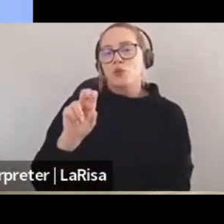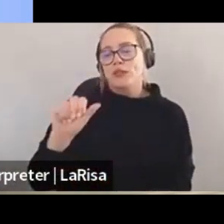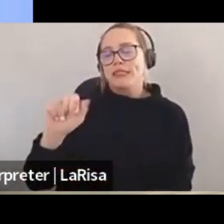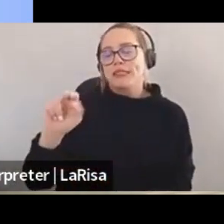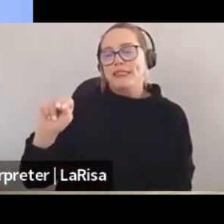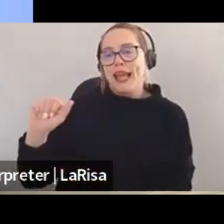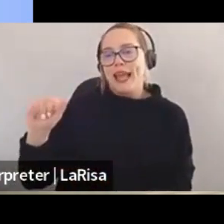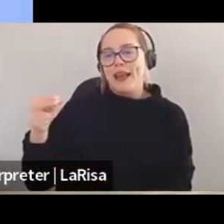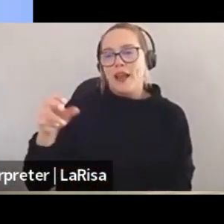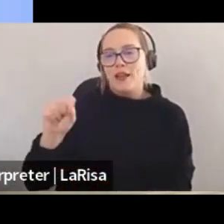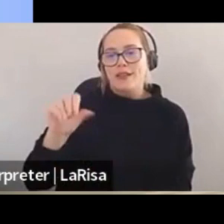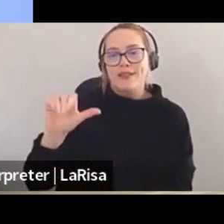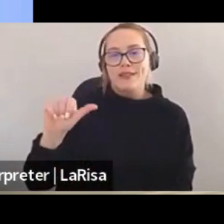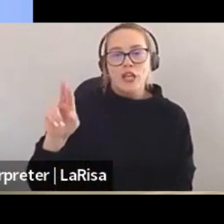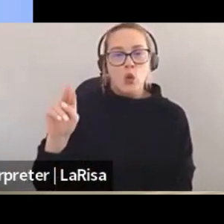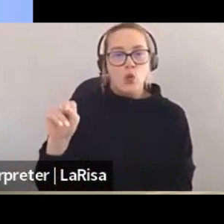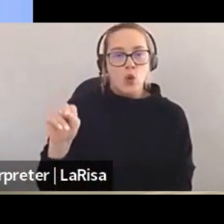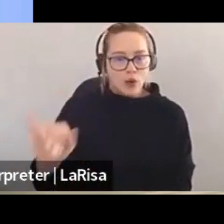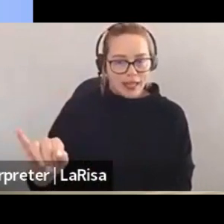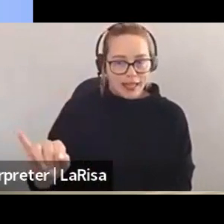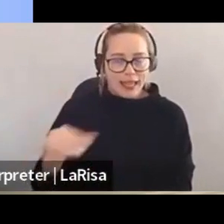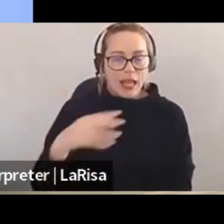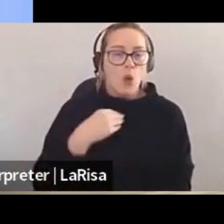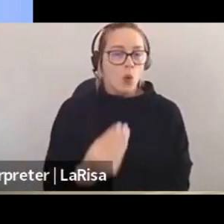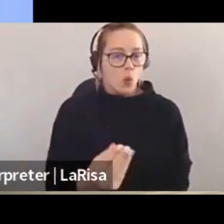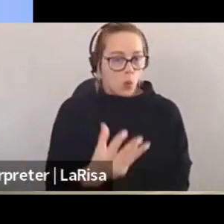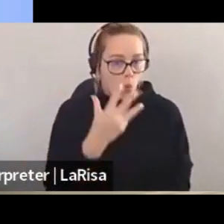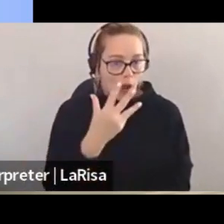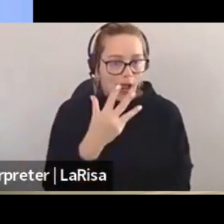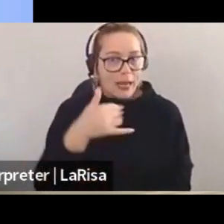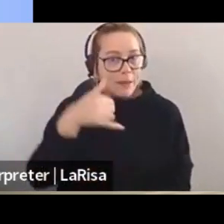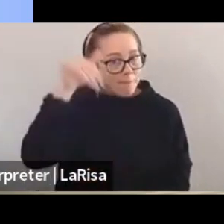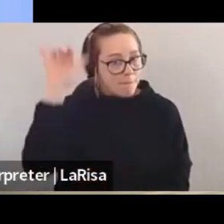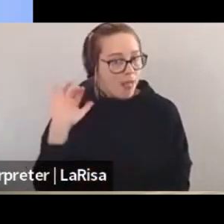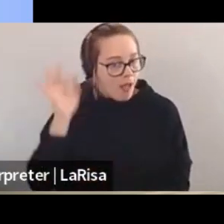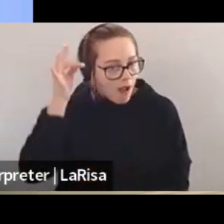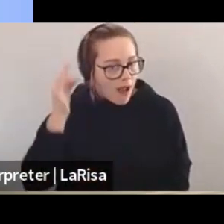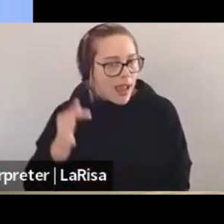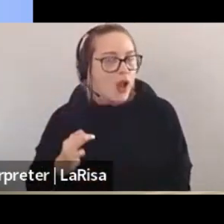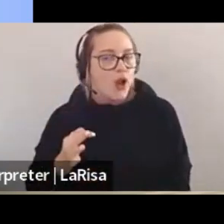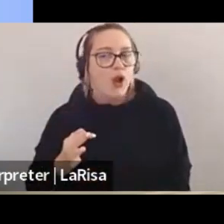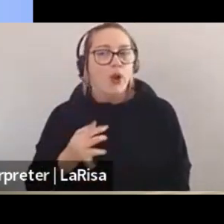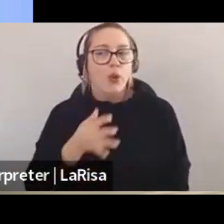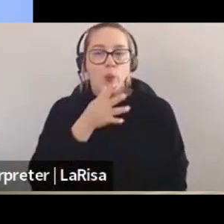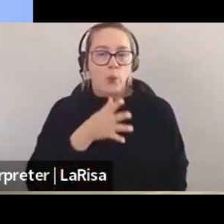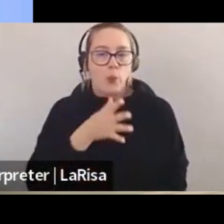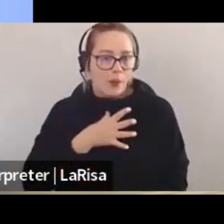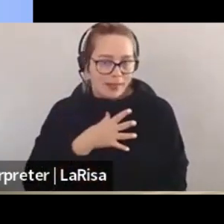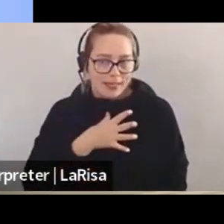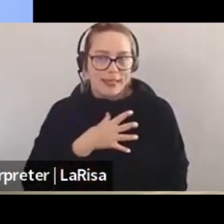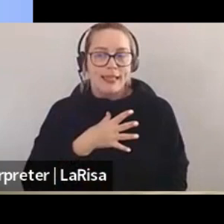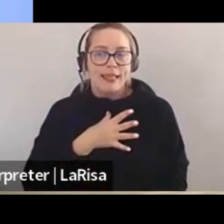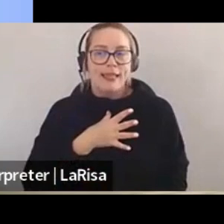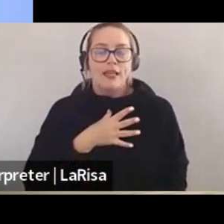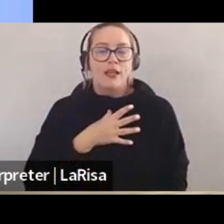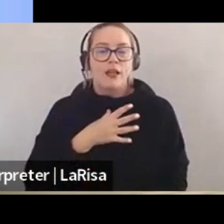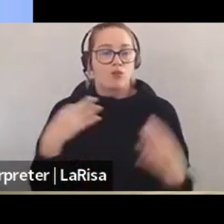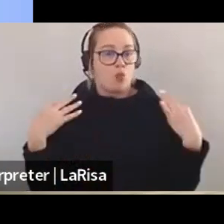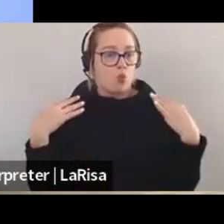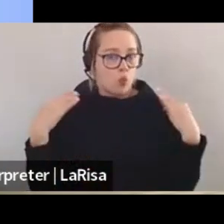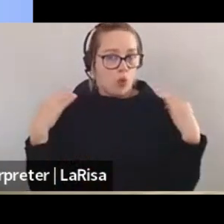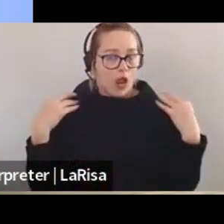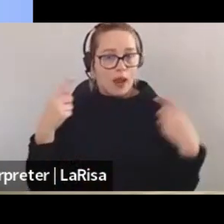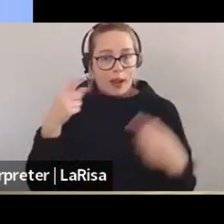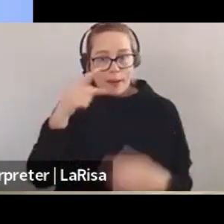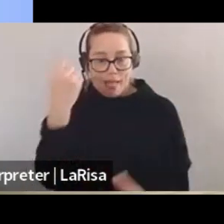description? Yeah, sure. Thank you. My name is Susannah Scaroni. I am a